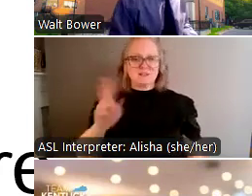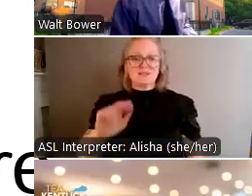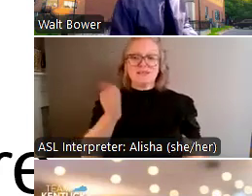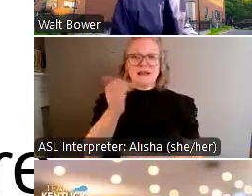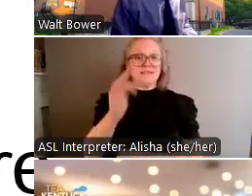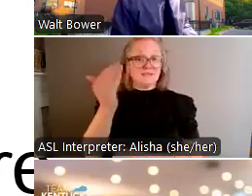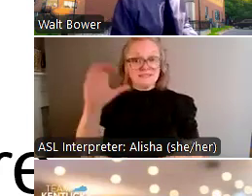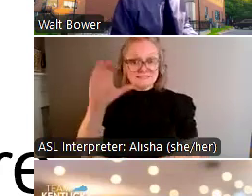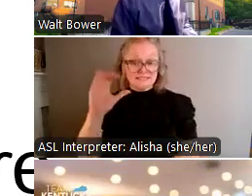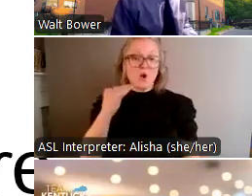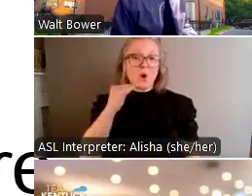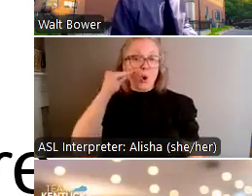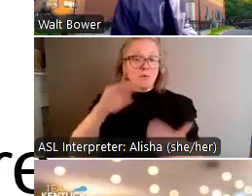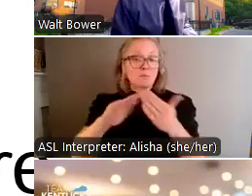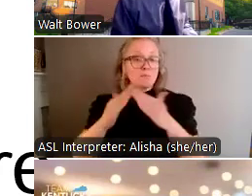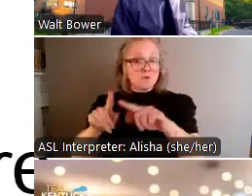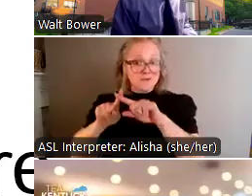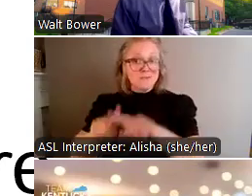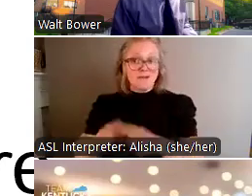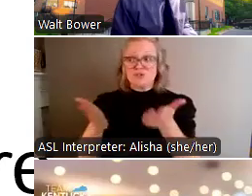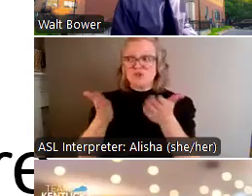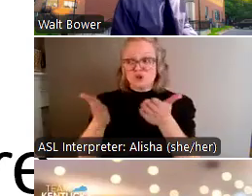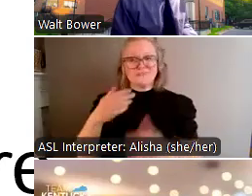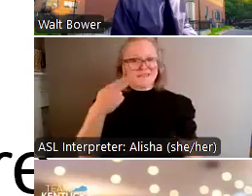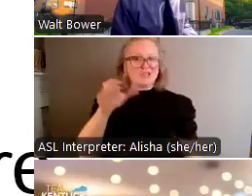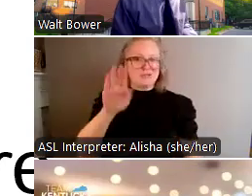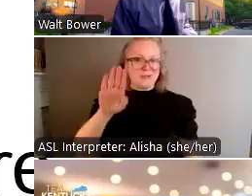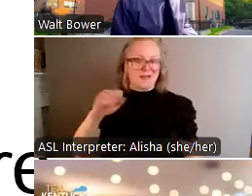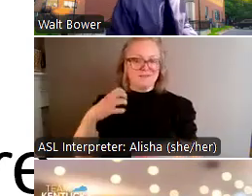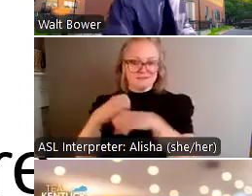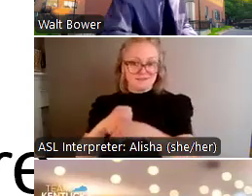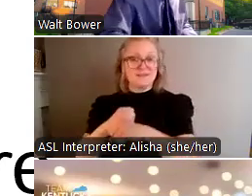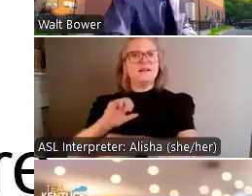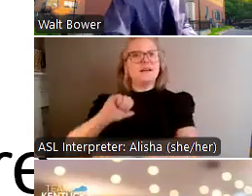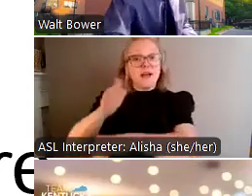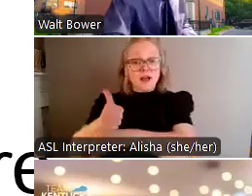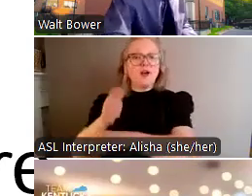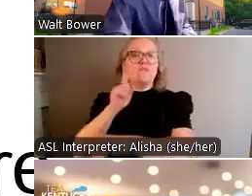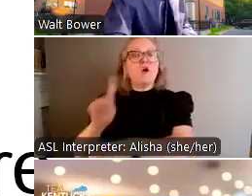and Community-Based Services were created as a long-term care option.